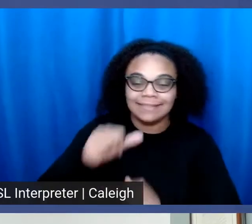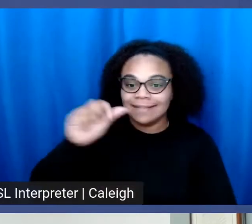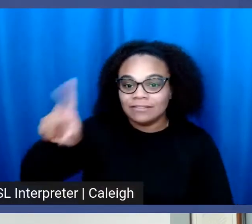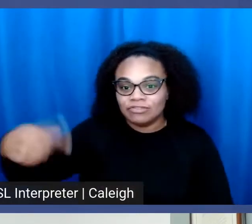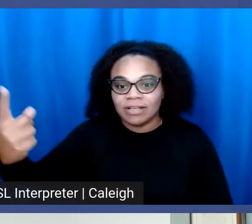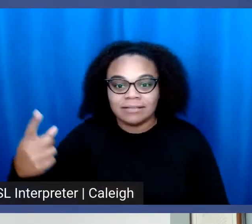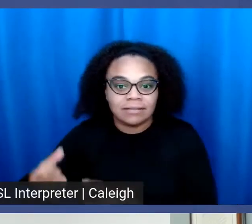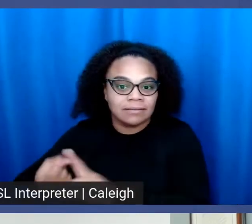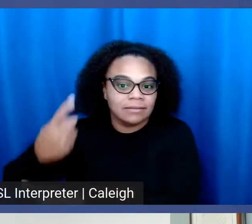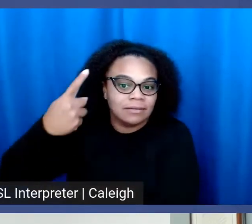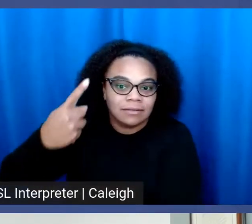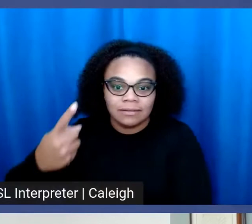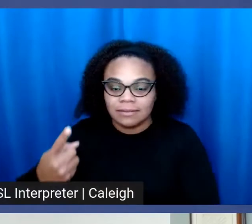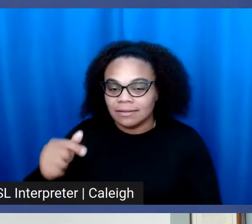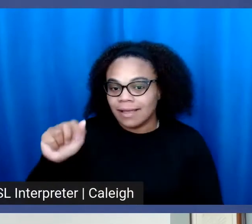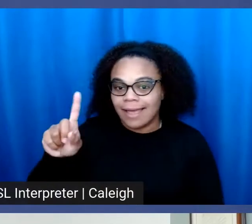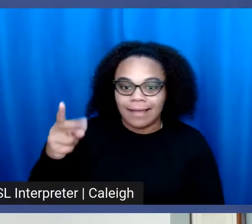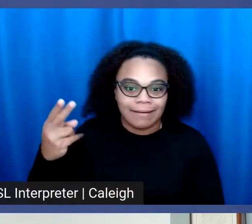this, on